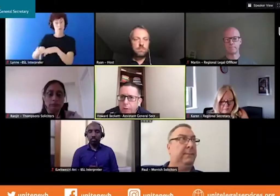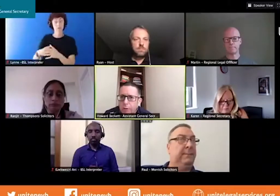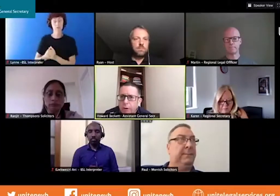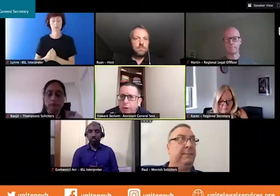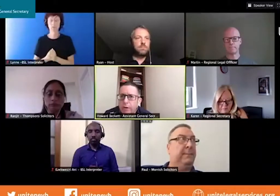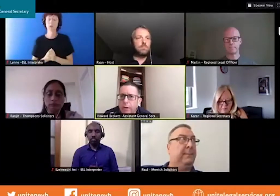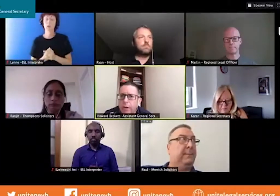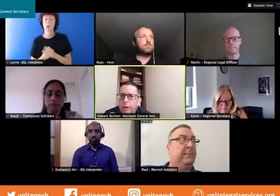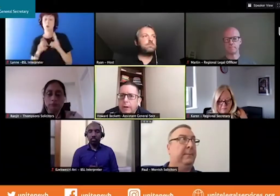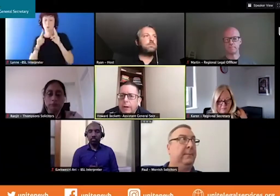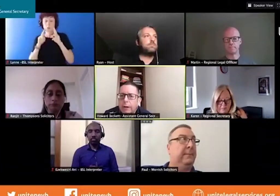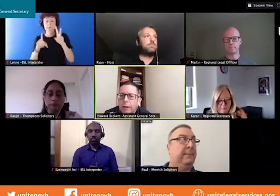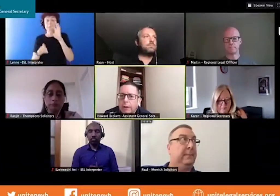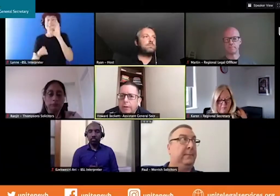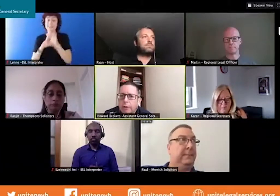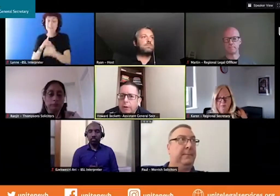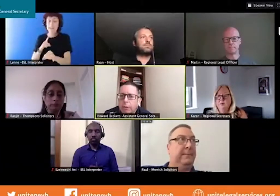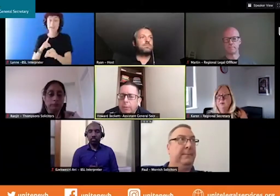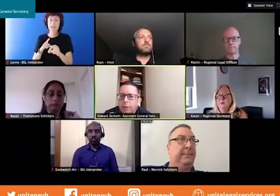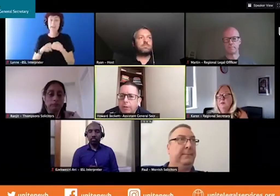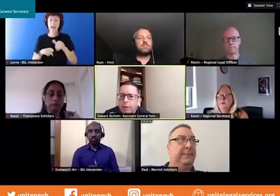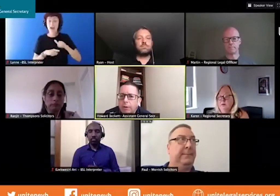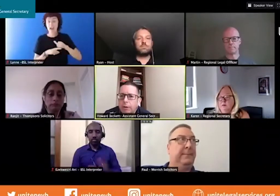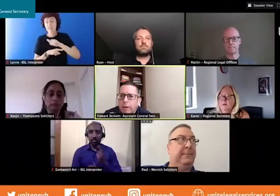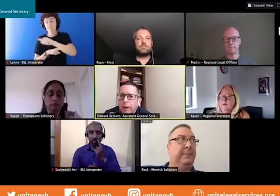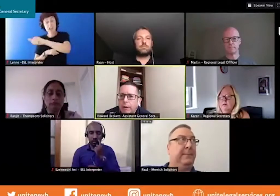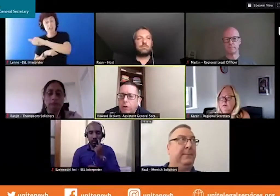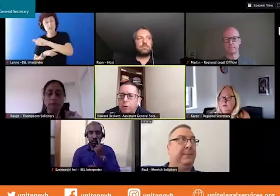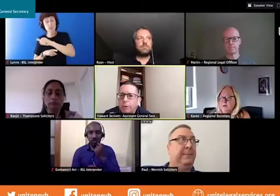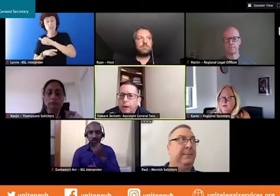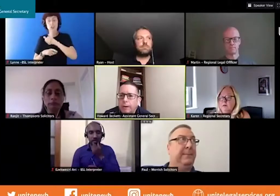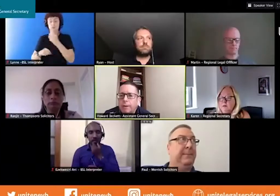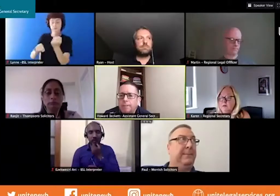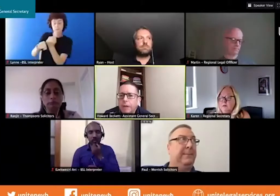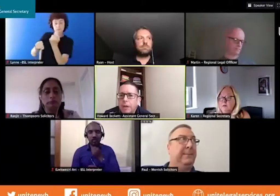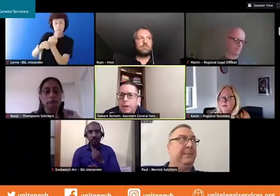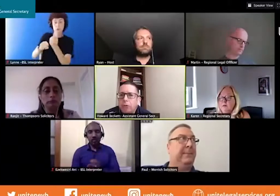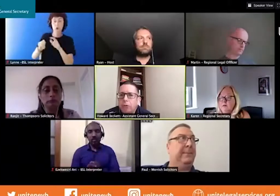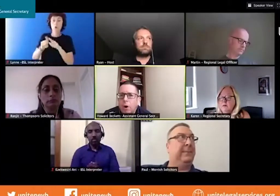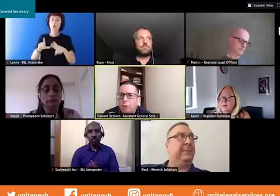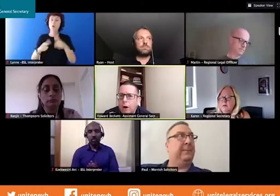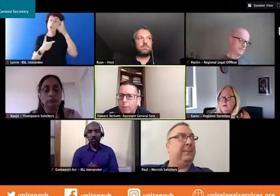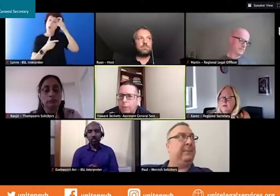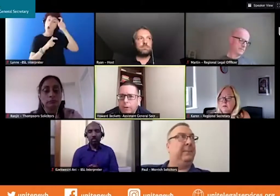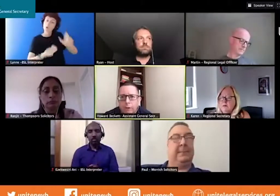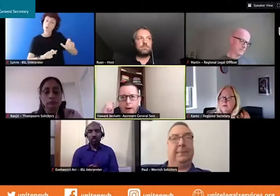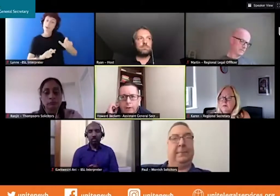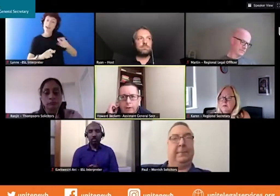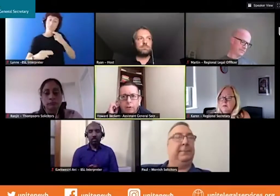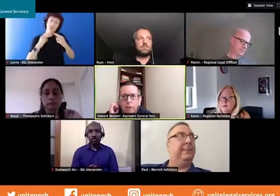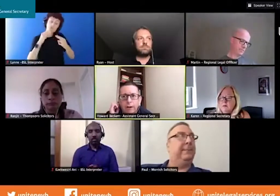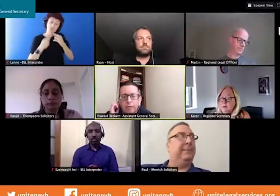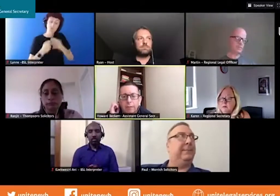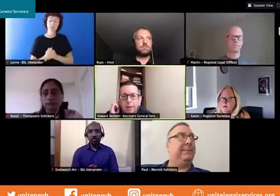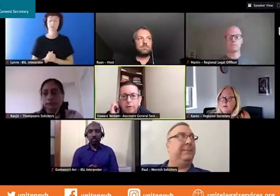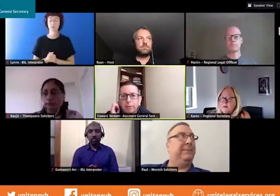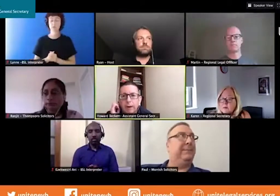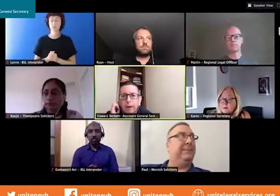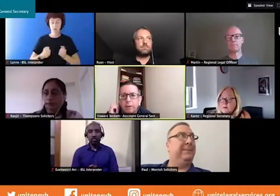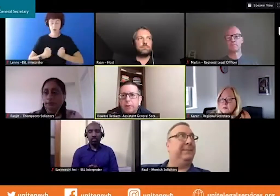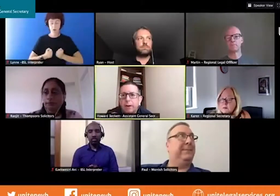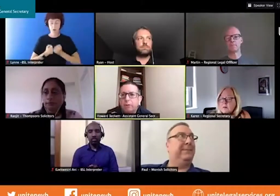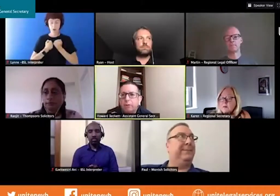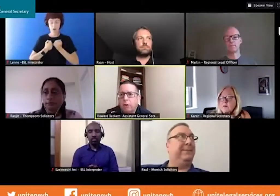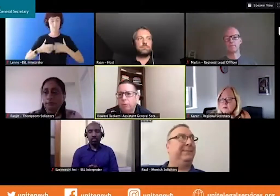obviously particularly in aviation, aerospace and in hospitality. So our starting position, Karen, as a union has to be to fight